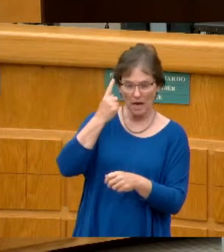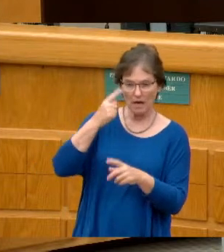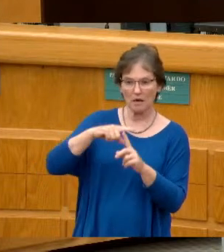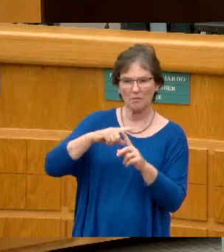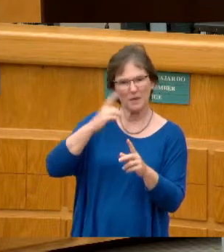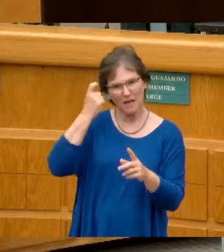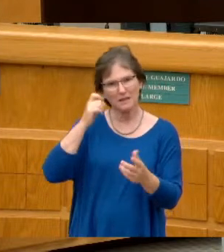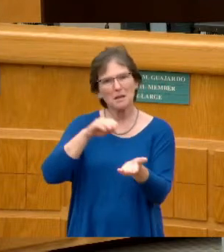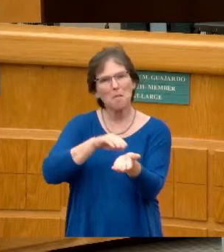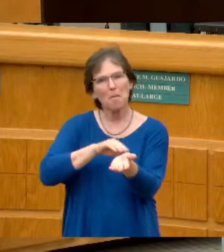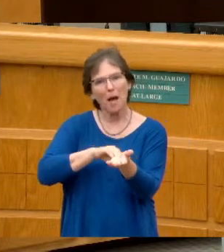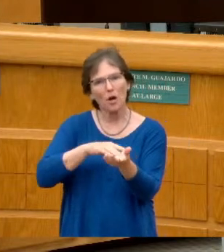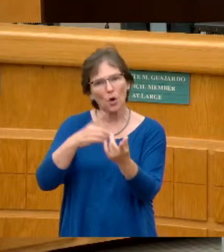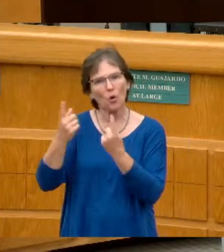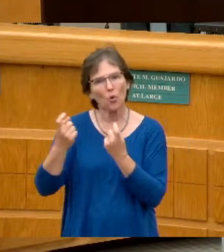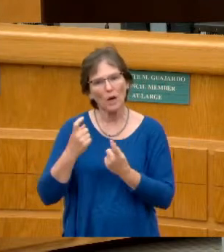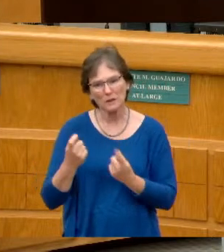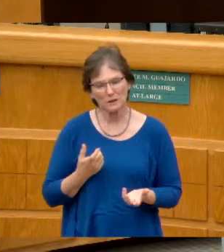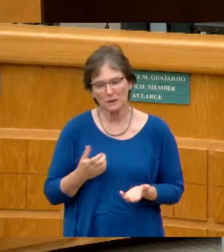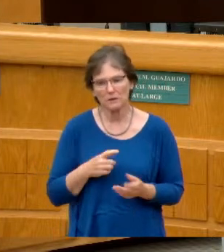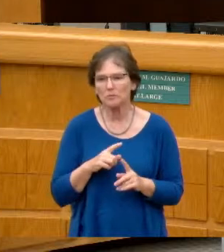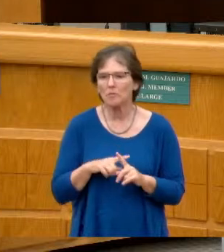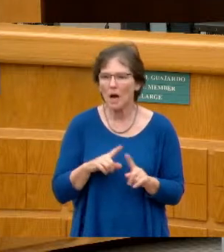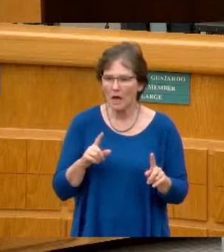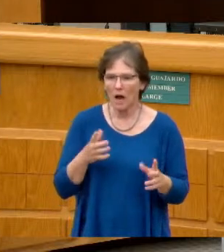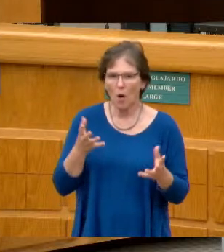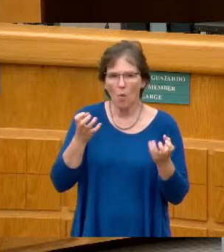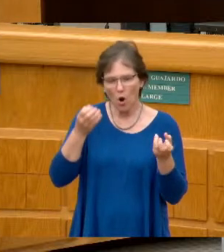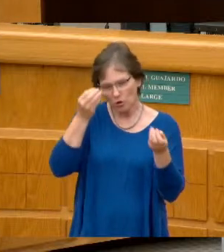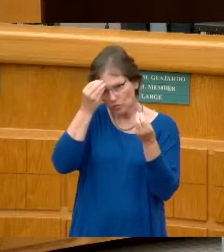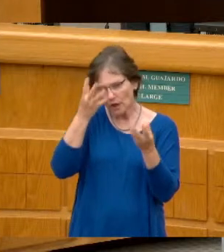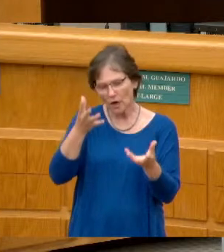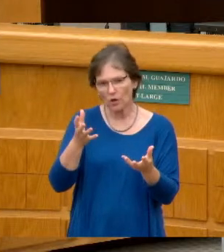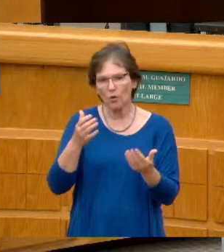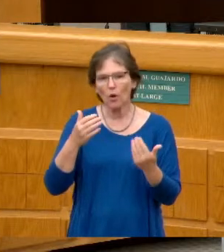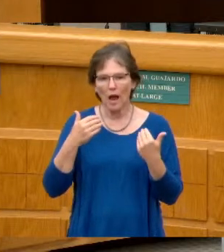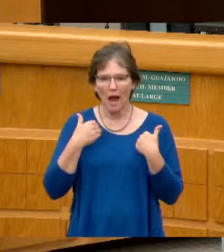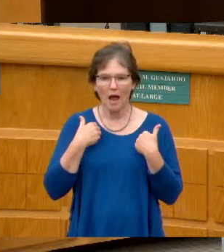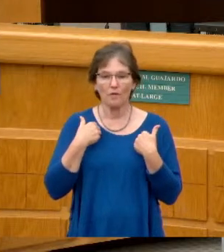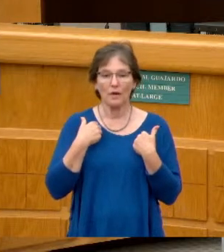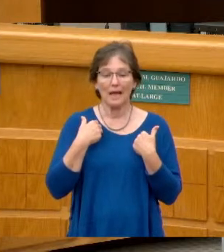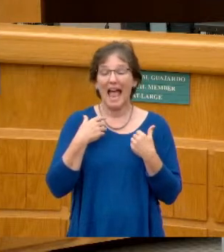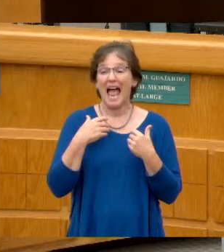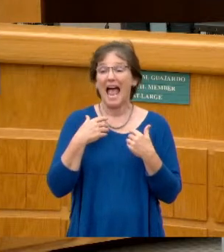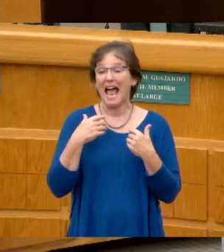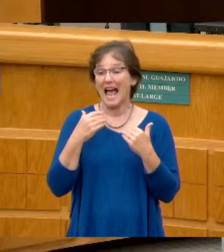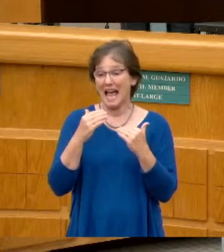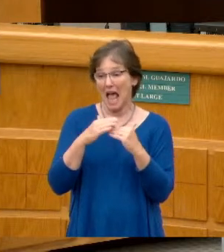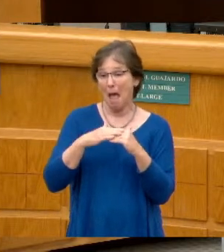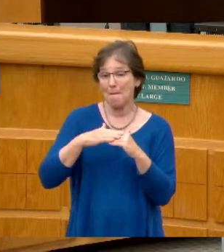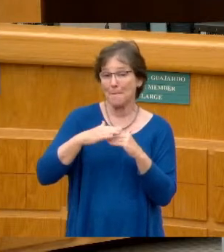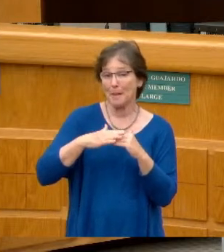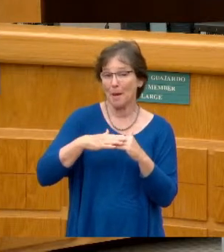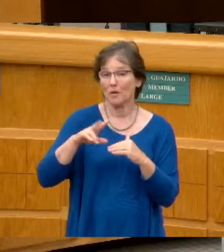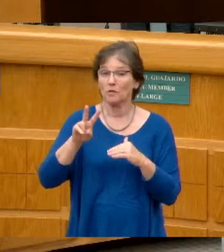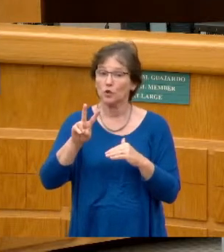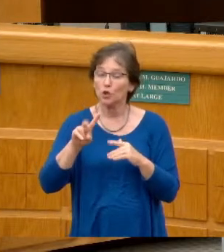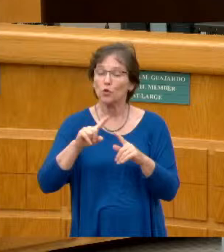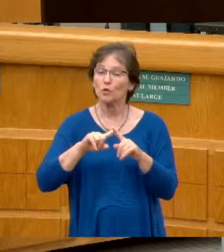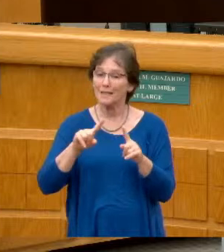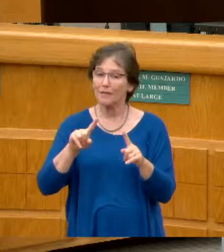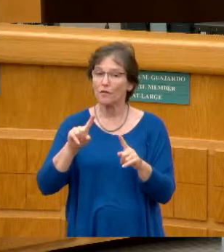and they recovered. And unfortunately, they have been infected again and have fallen ill.